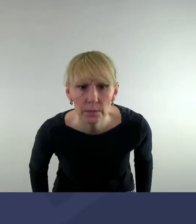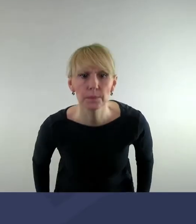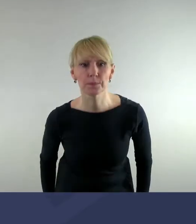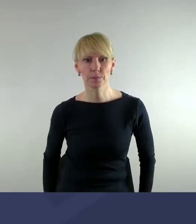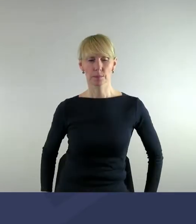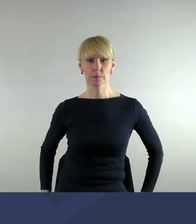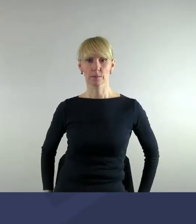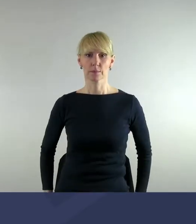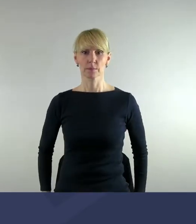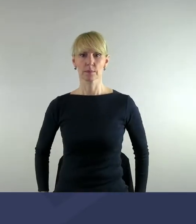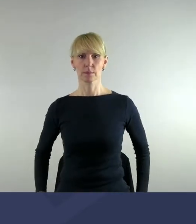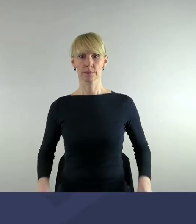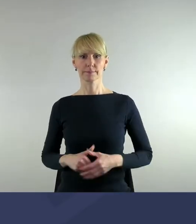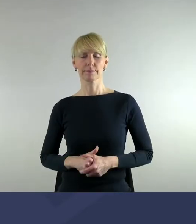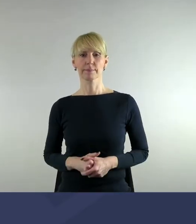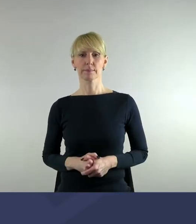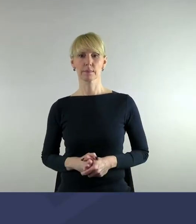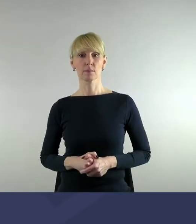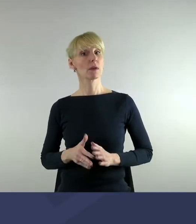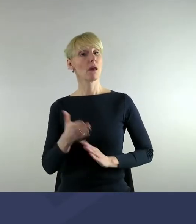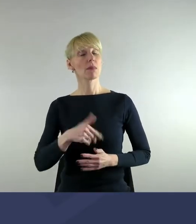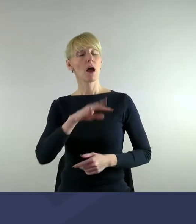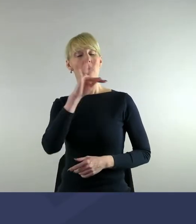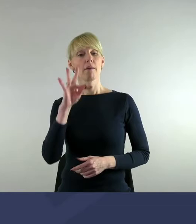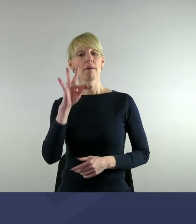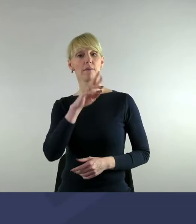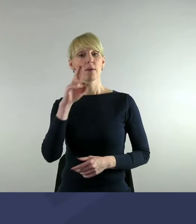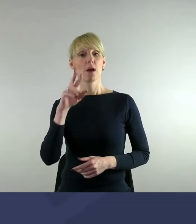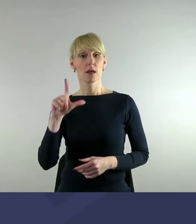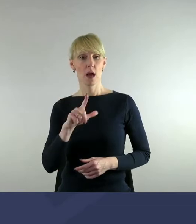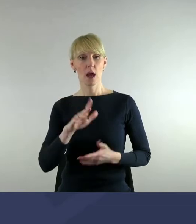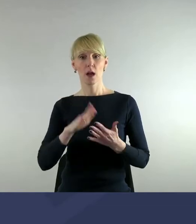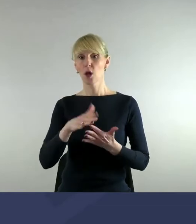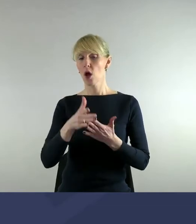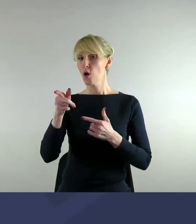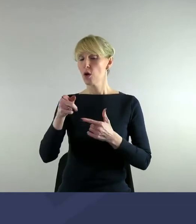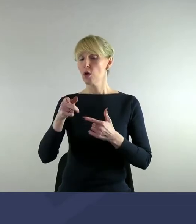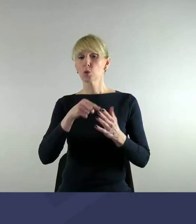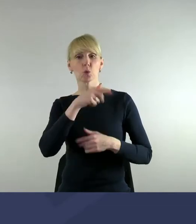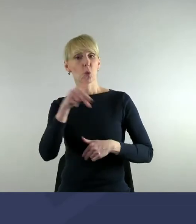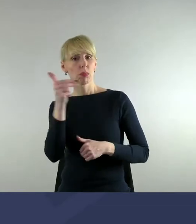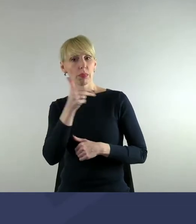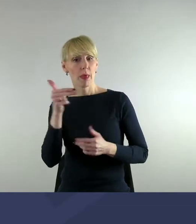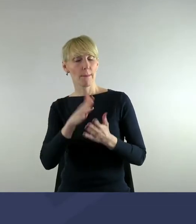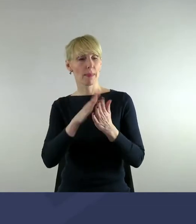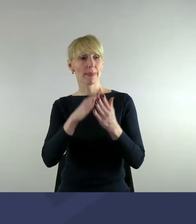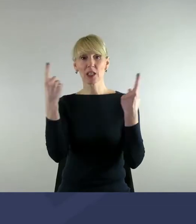Na FRL-u poświęconym koordynacji współpracy w budowaniu odporności. Welcome on the local development